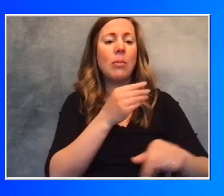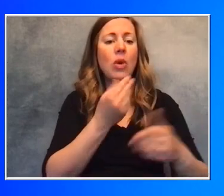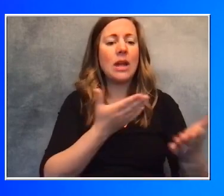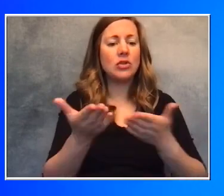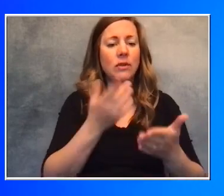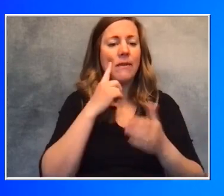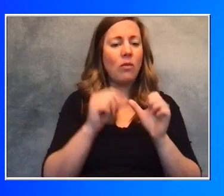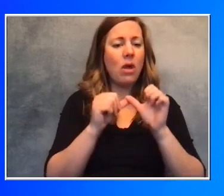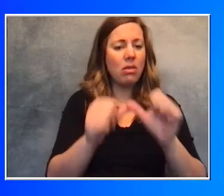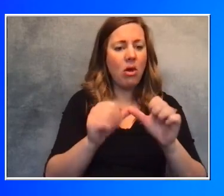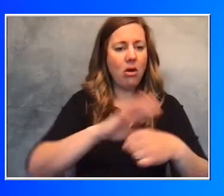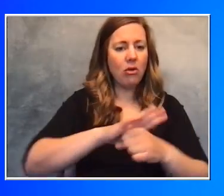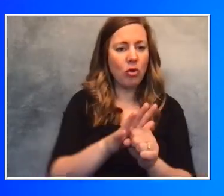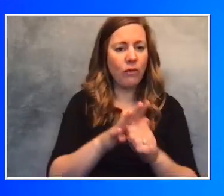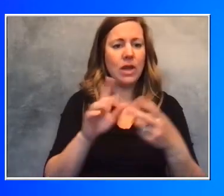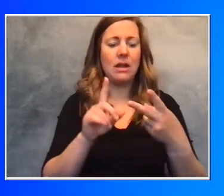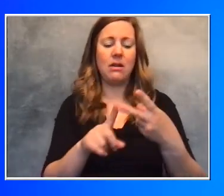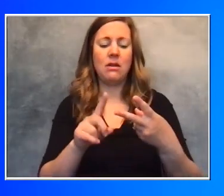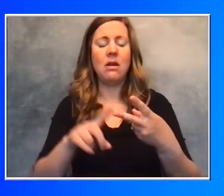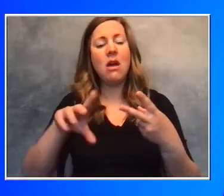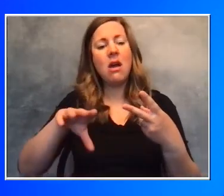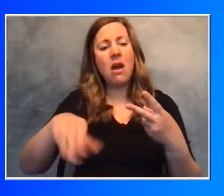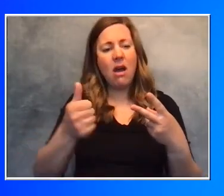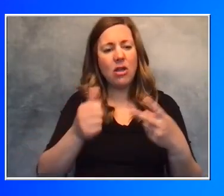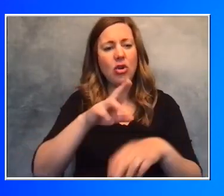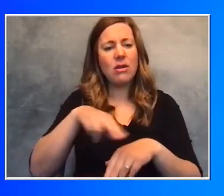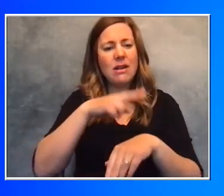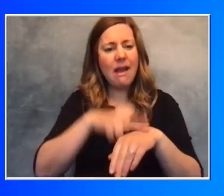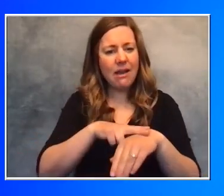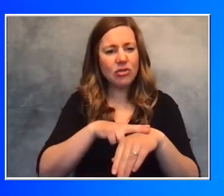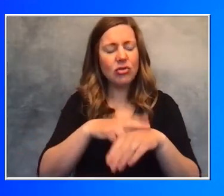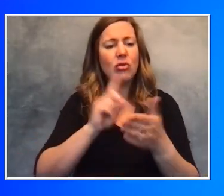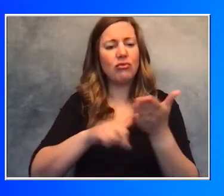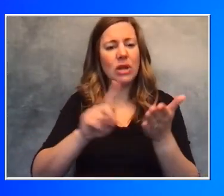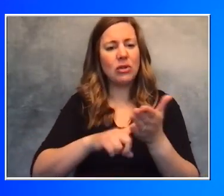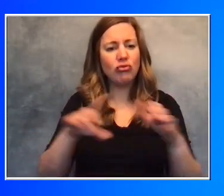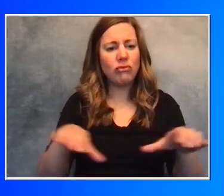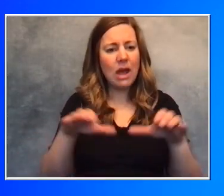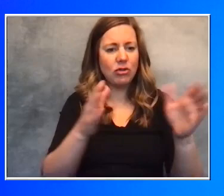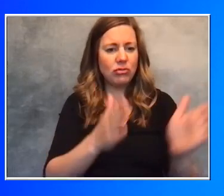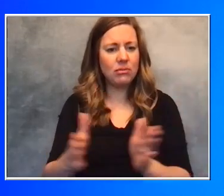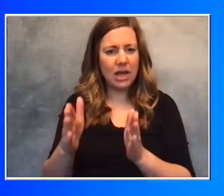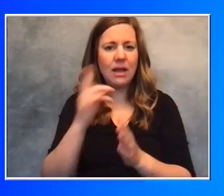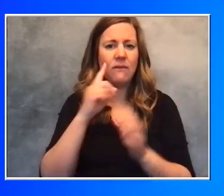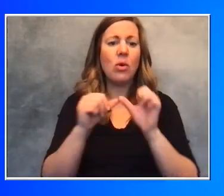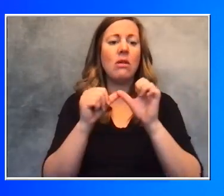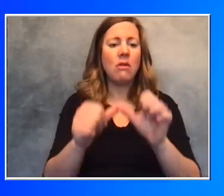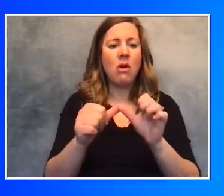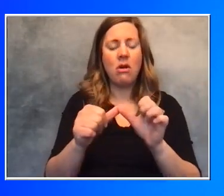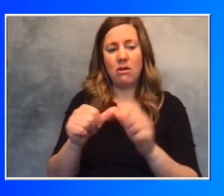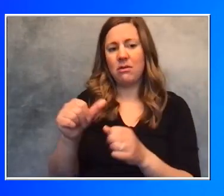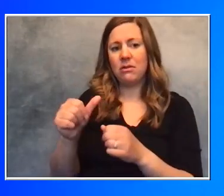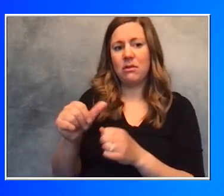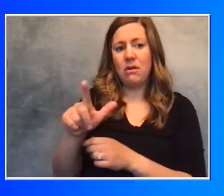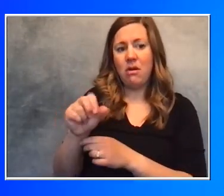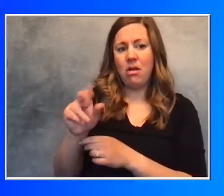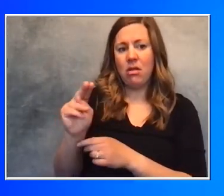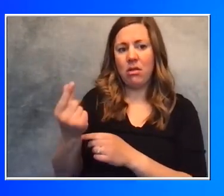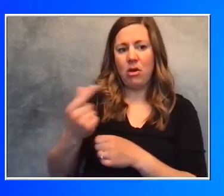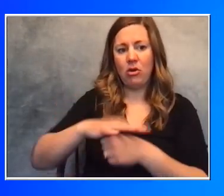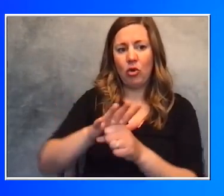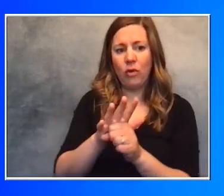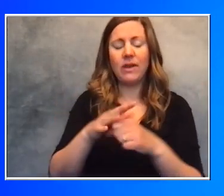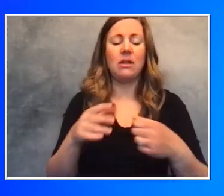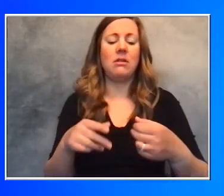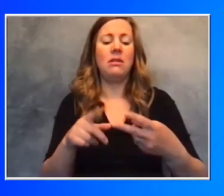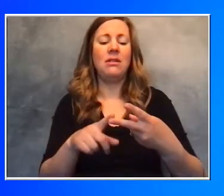and the other was the National Research Action Plan on long COVID. And this involves research at the NIH, research at the